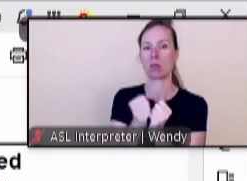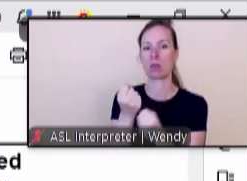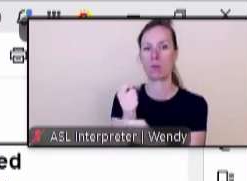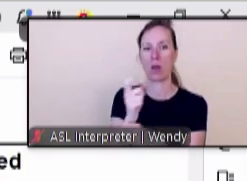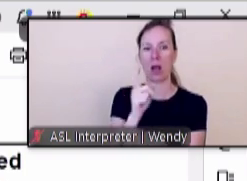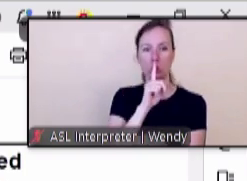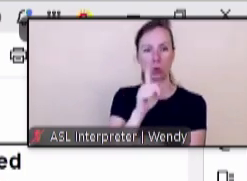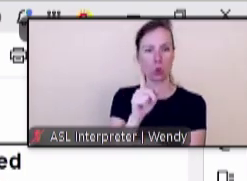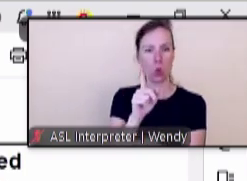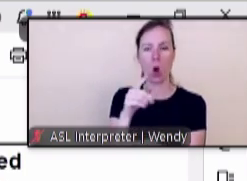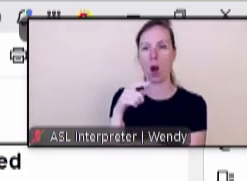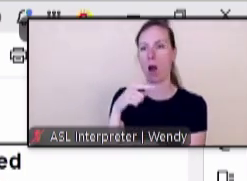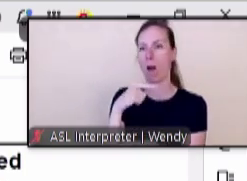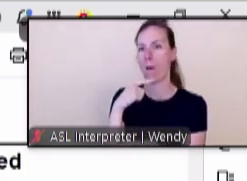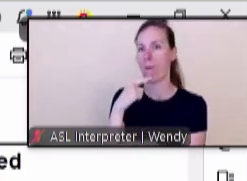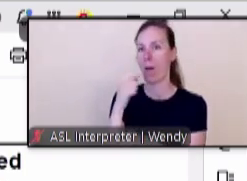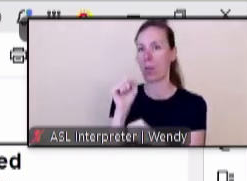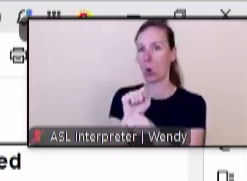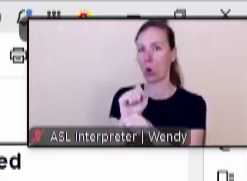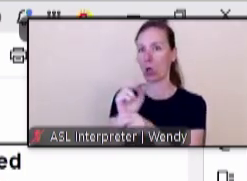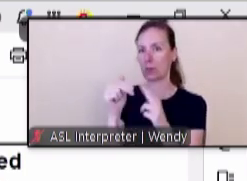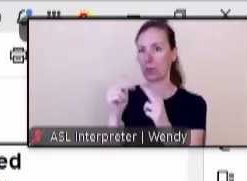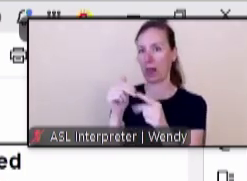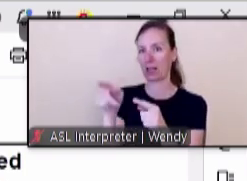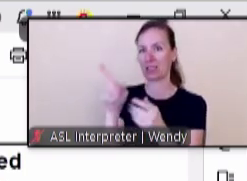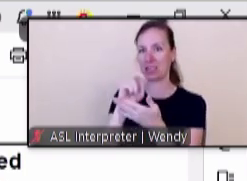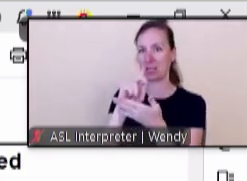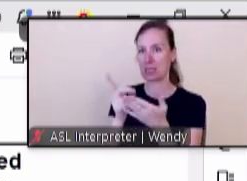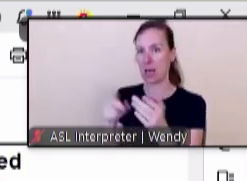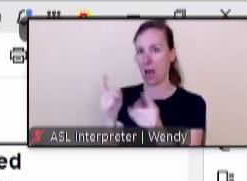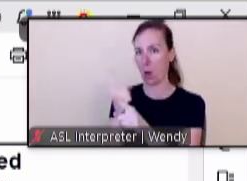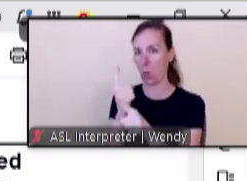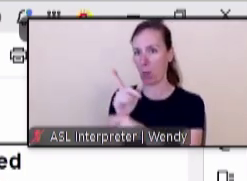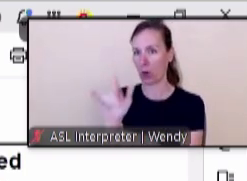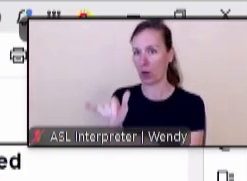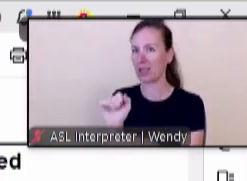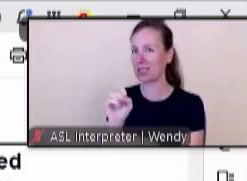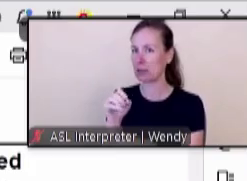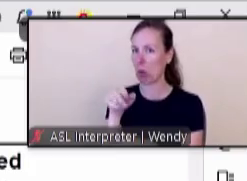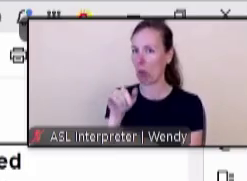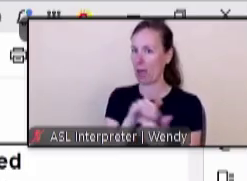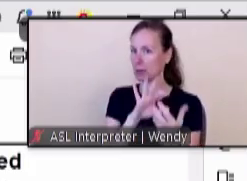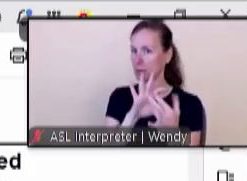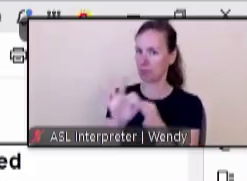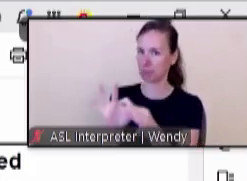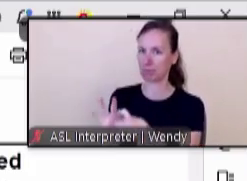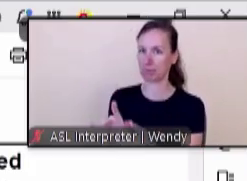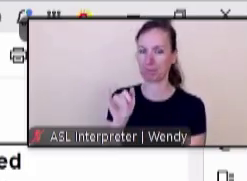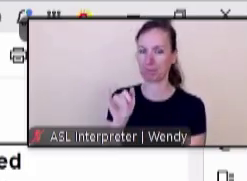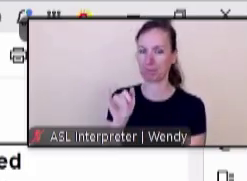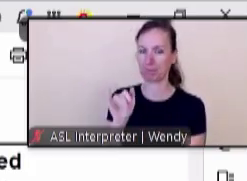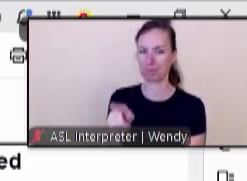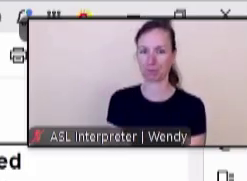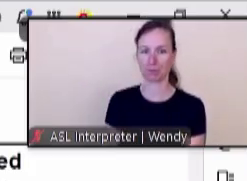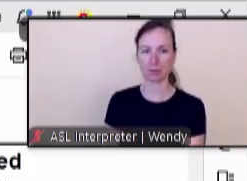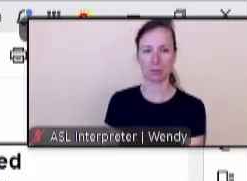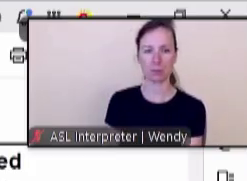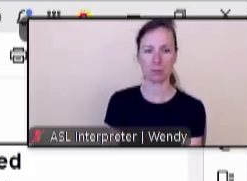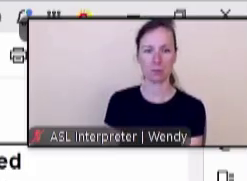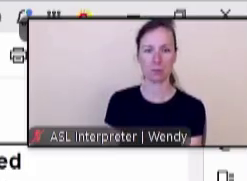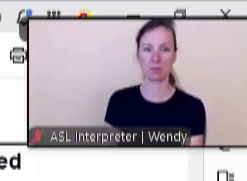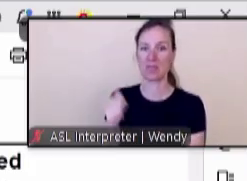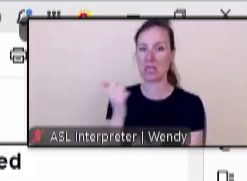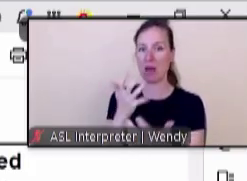being designed properly. So that's where that comes from. Everything else, I think we're going to be spot